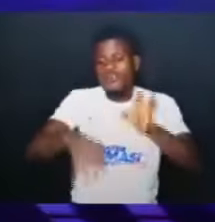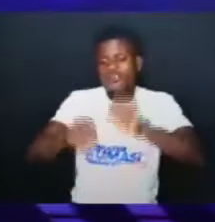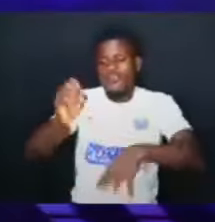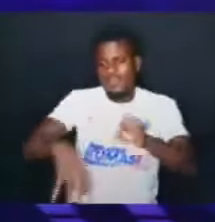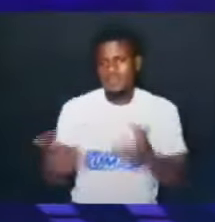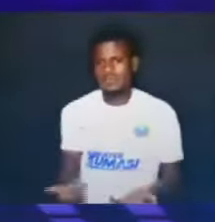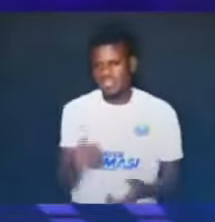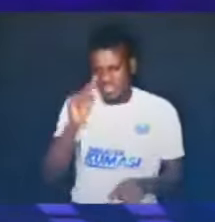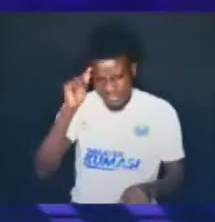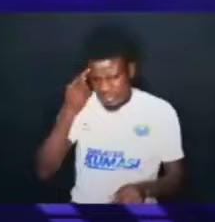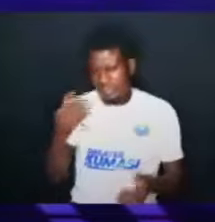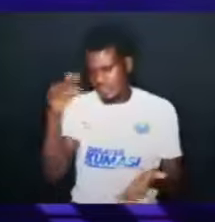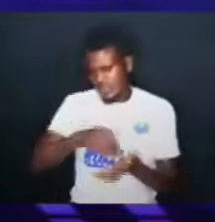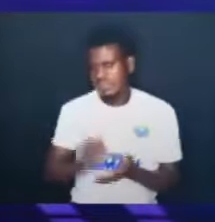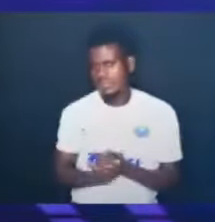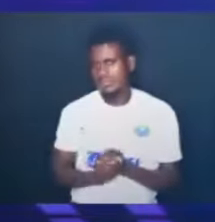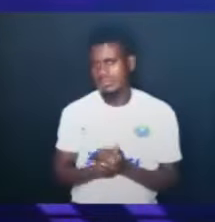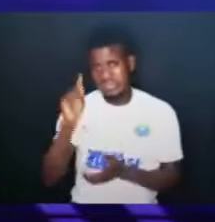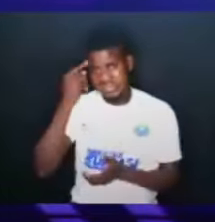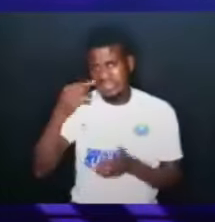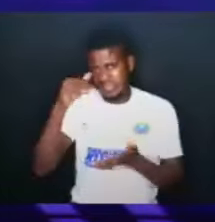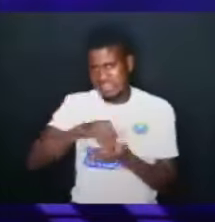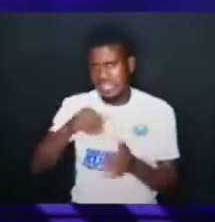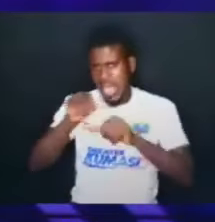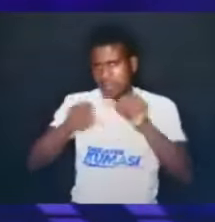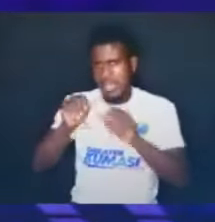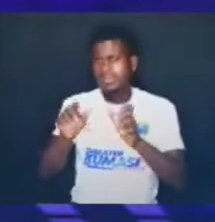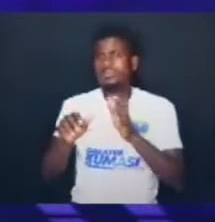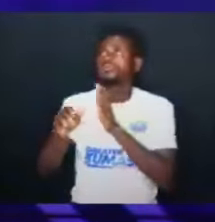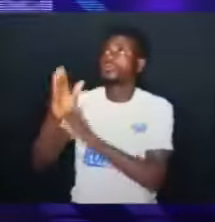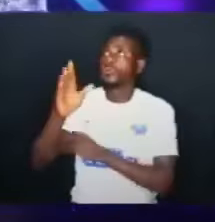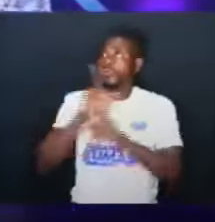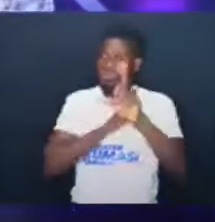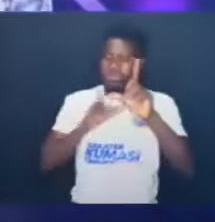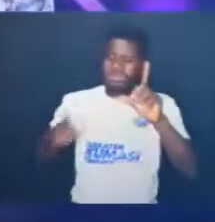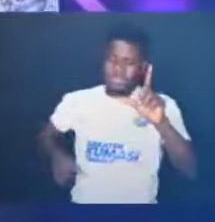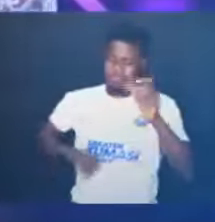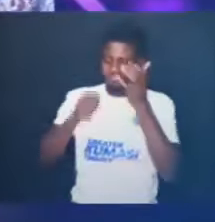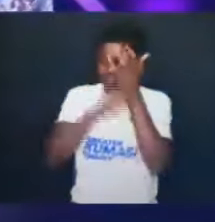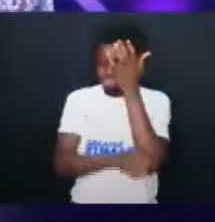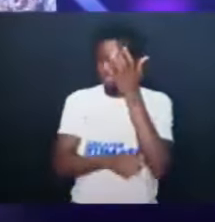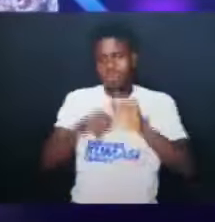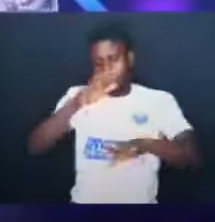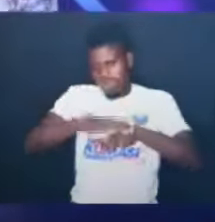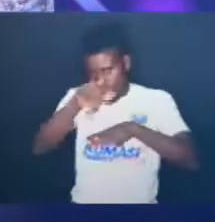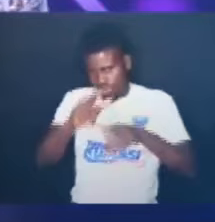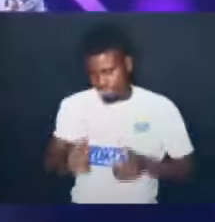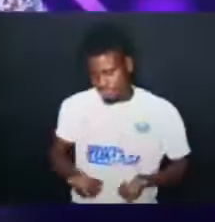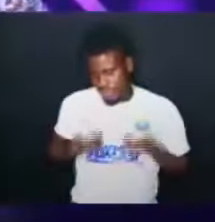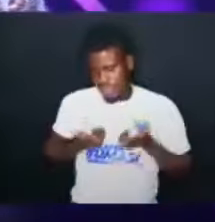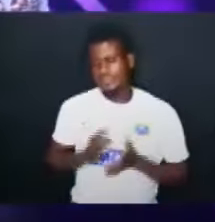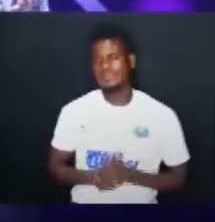Let's rethink the lordship of Christ over our lives. Mo ma bibia ya nwune ya komem Kristo ni wura